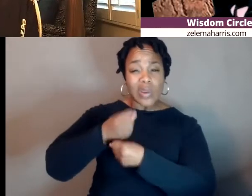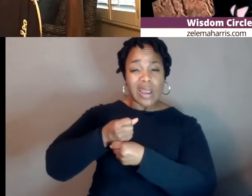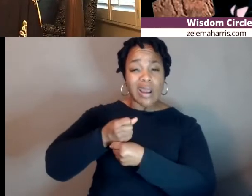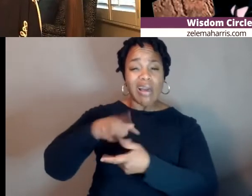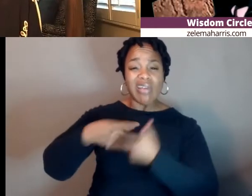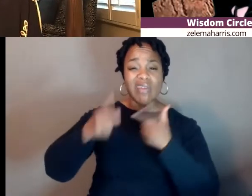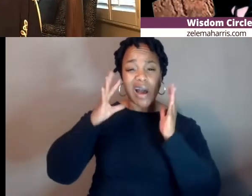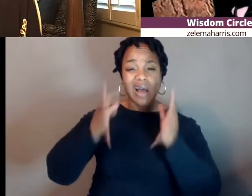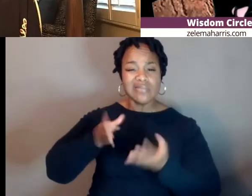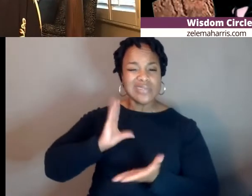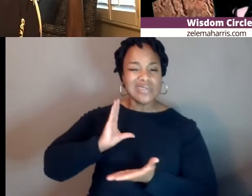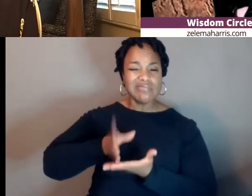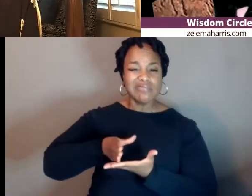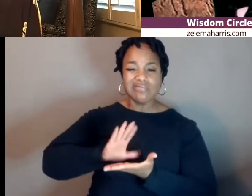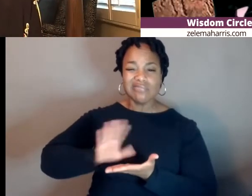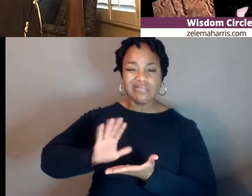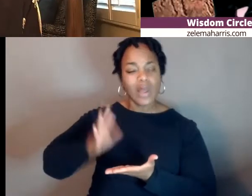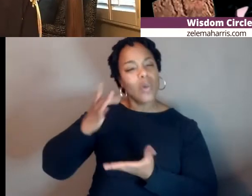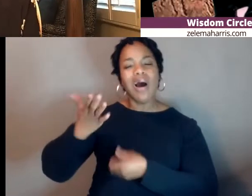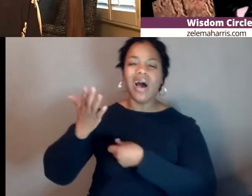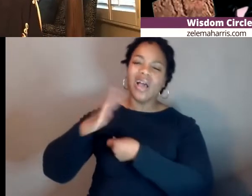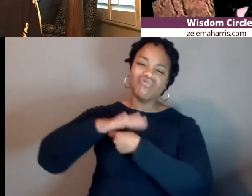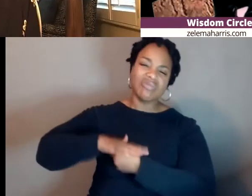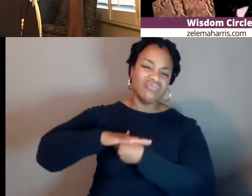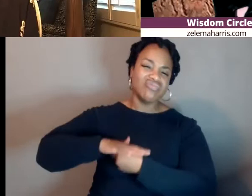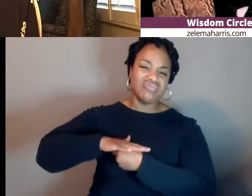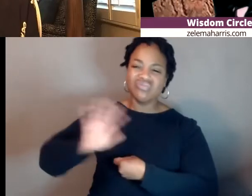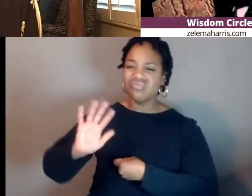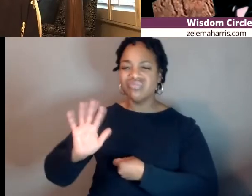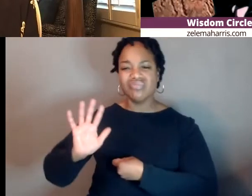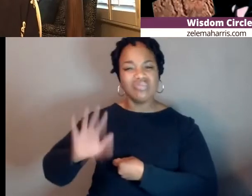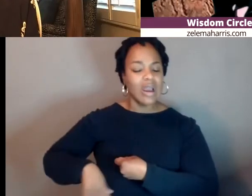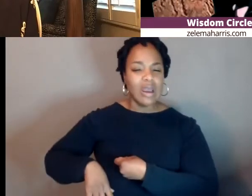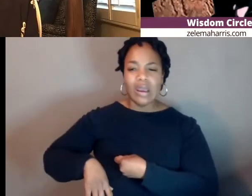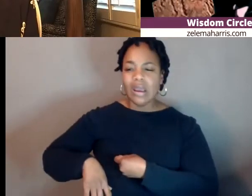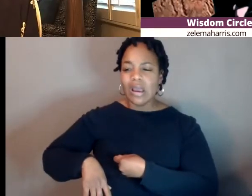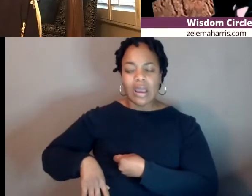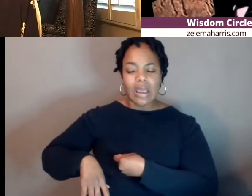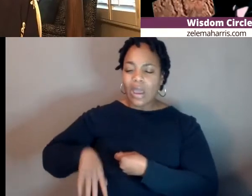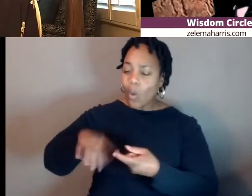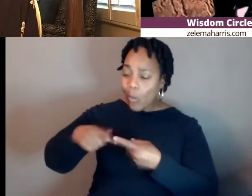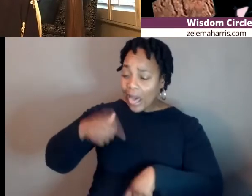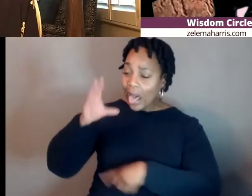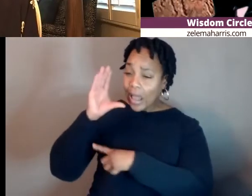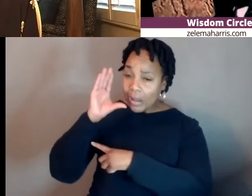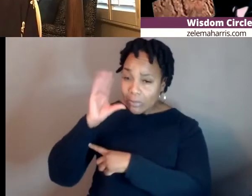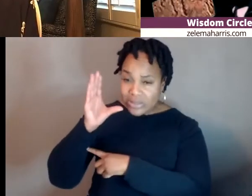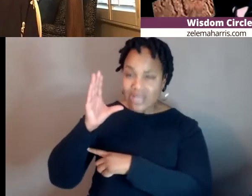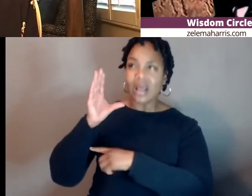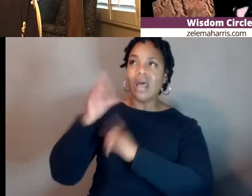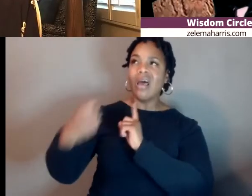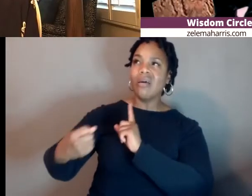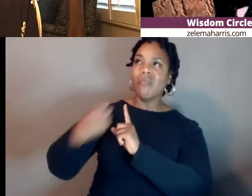stressful. There were too many reminders of my life here